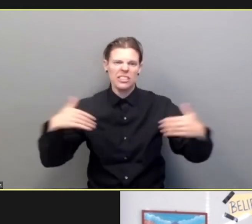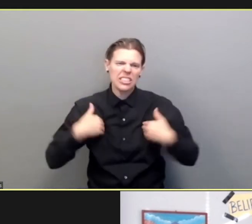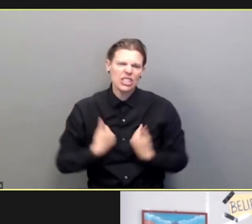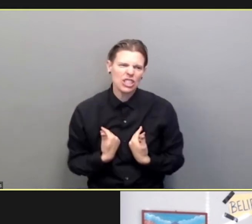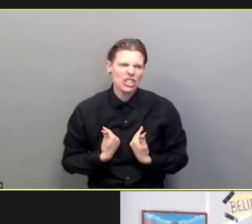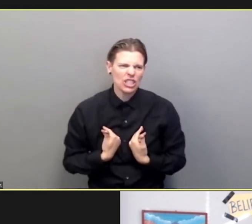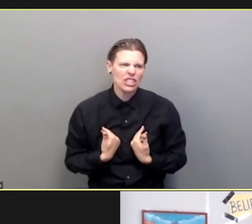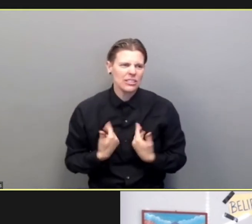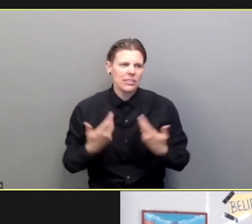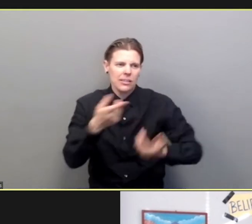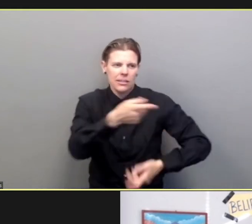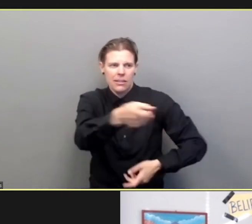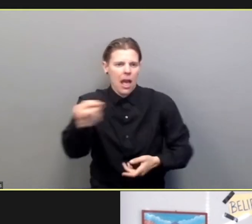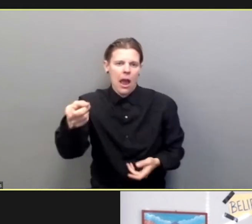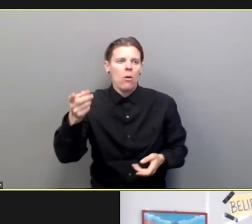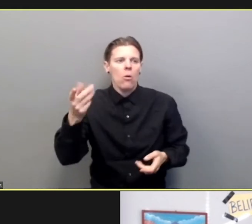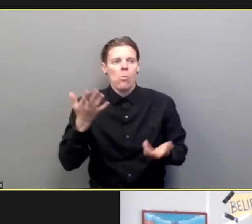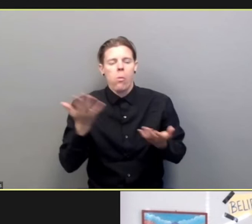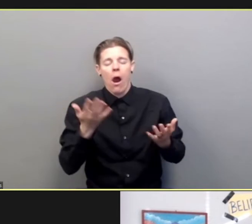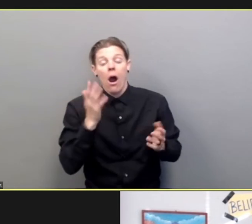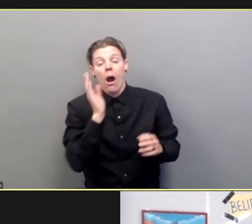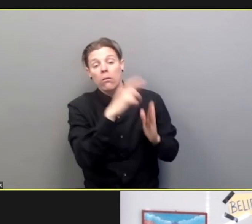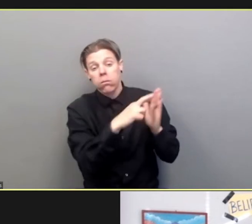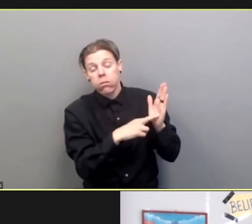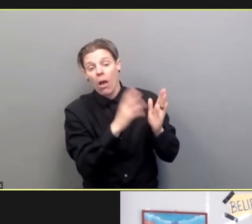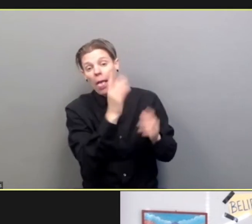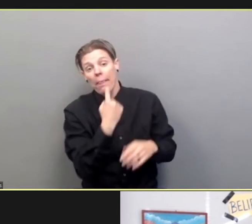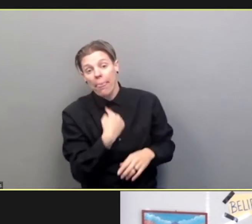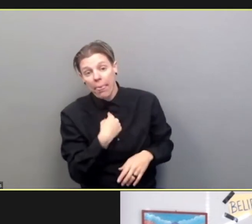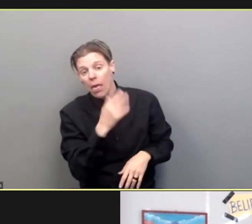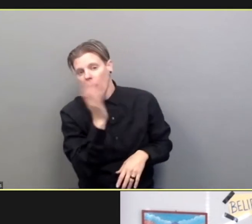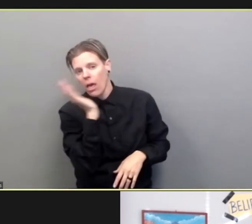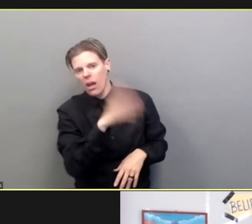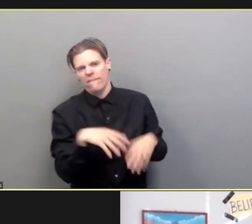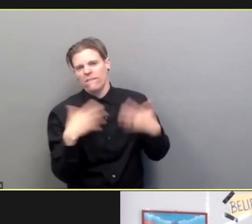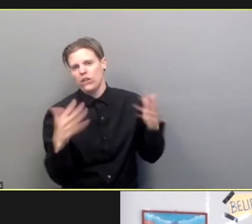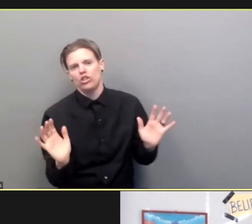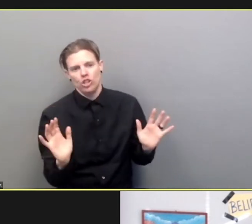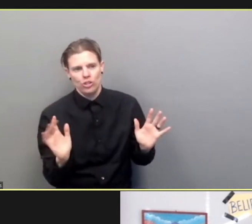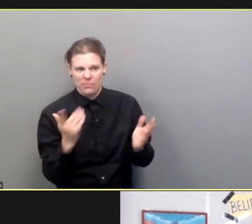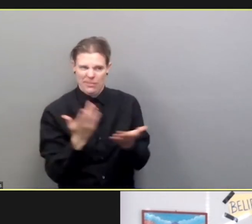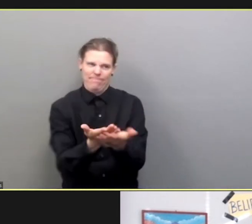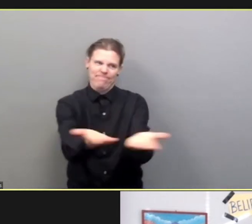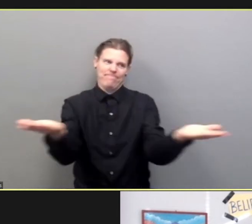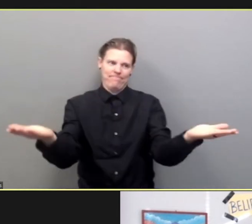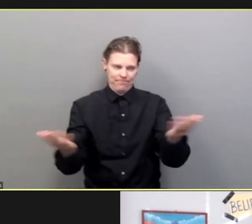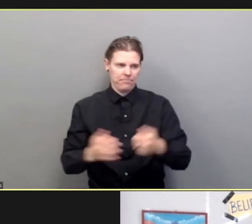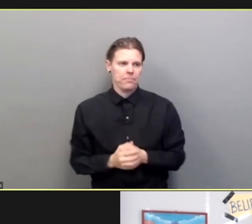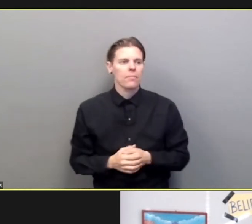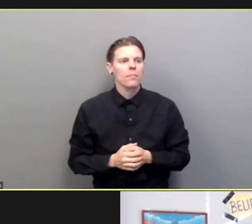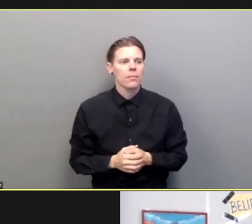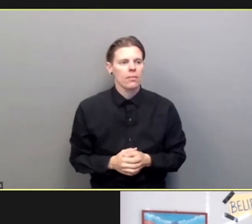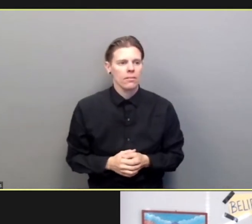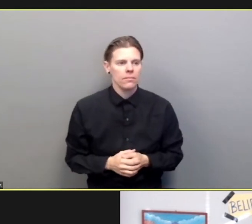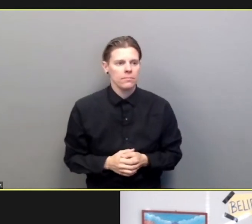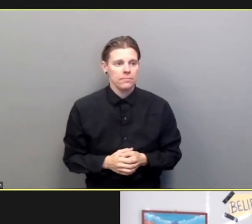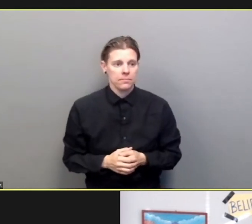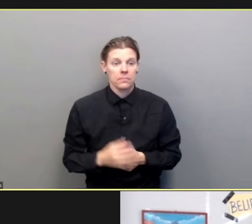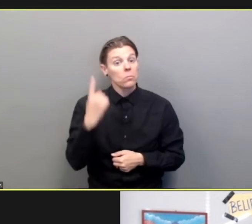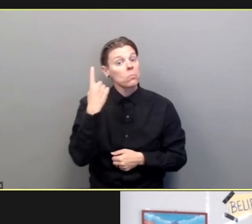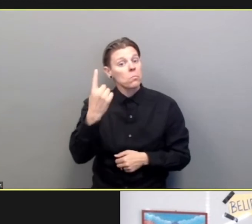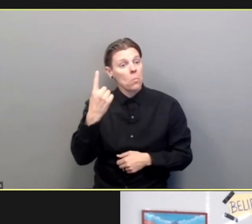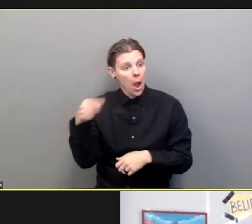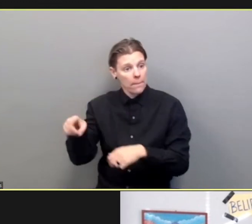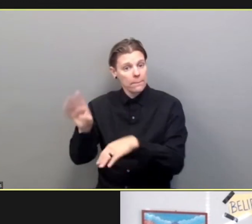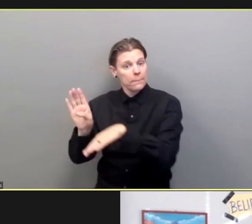comply. One last thing, and that is there is one entity that is not fatigued at all with COVID and